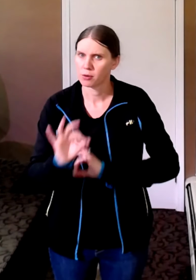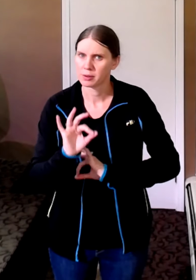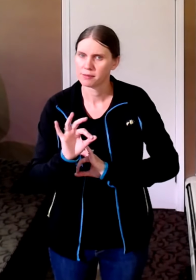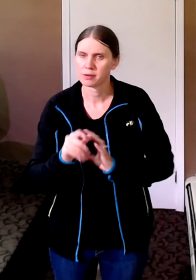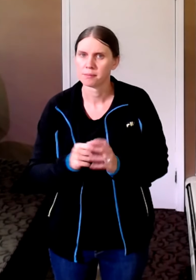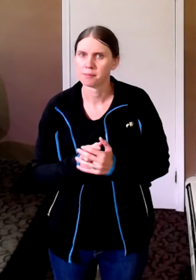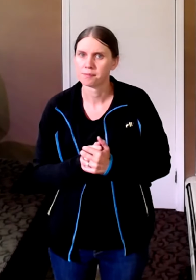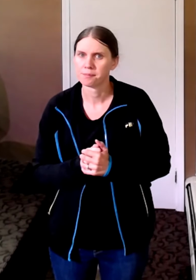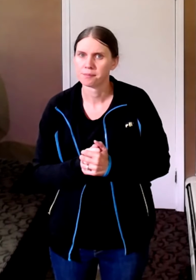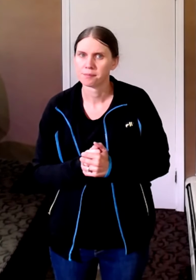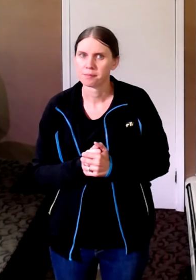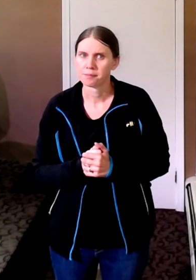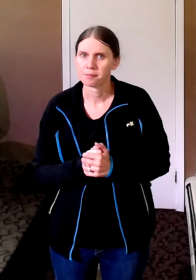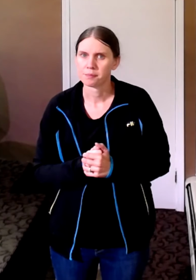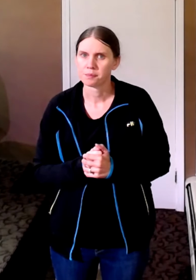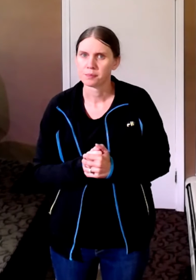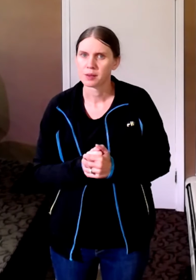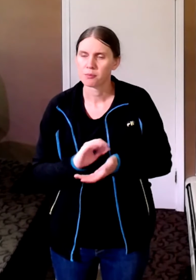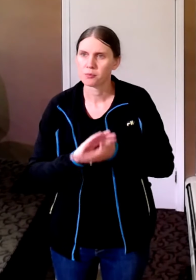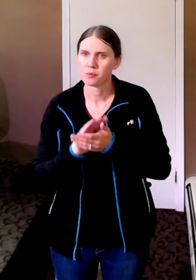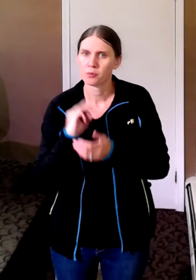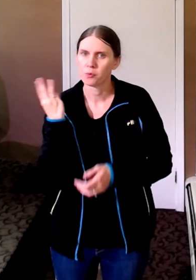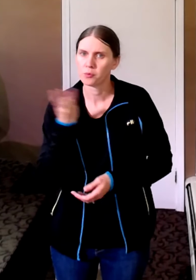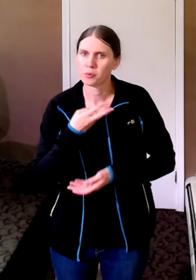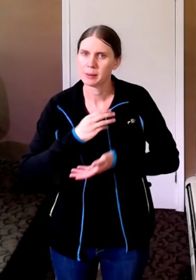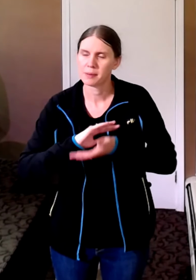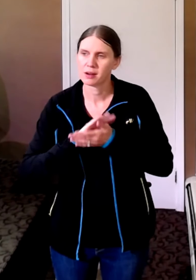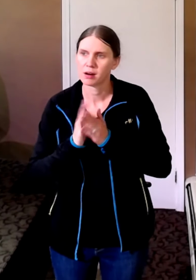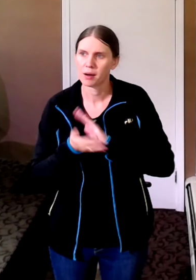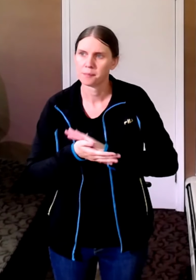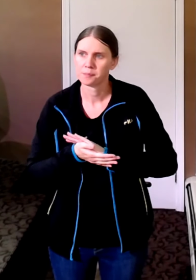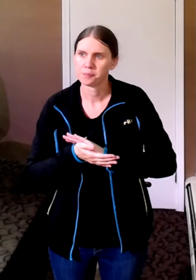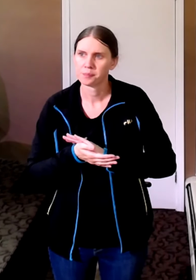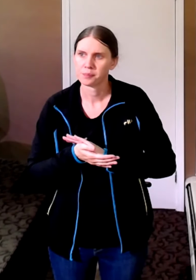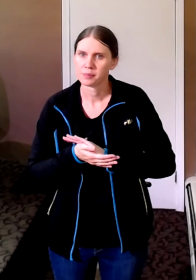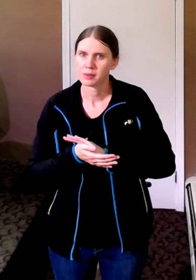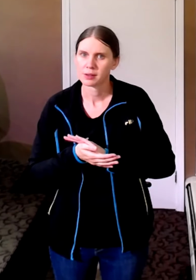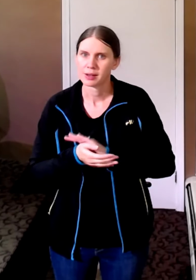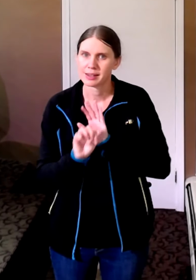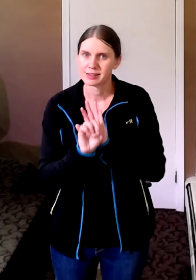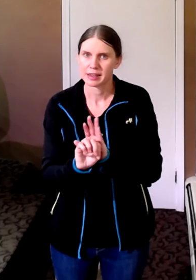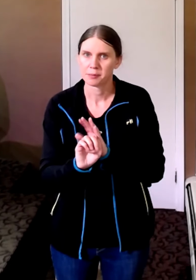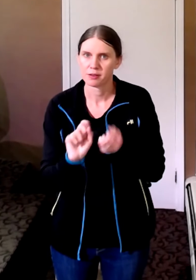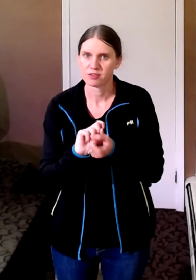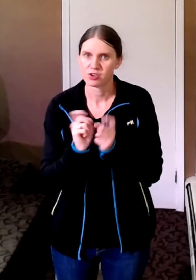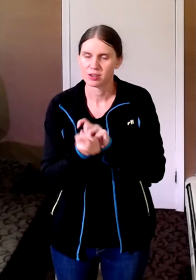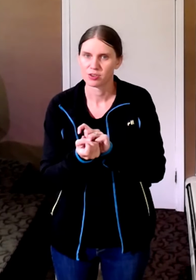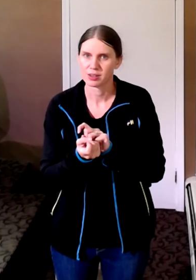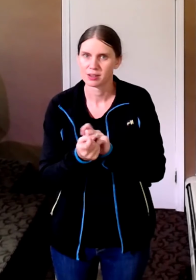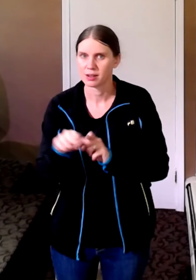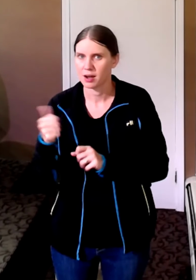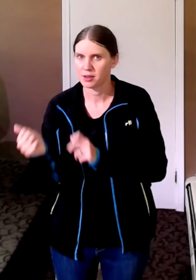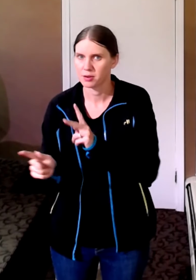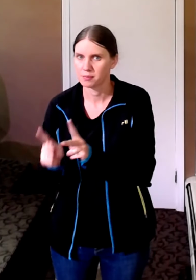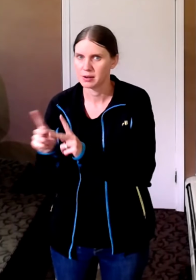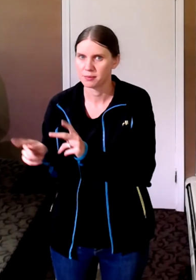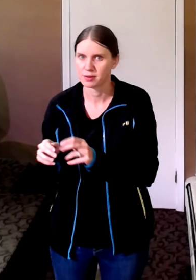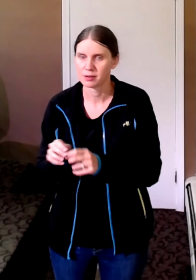transformative, that we become an agent of change in other people's